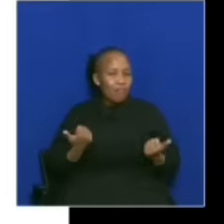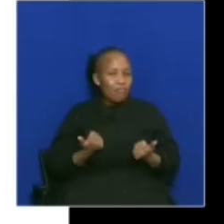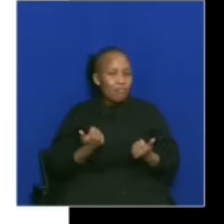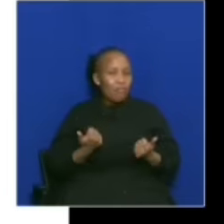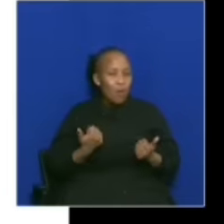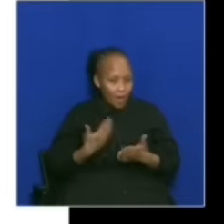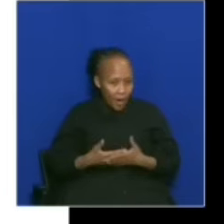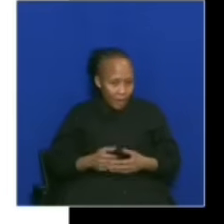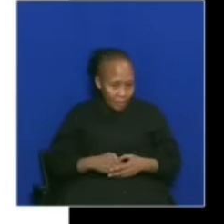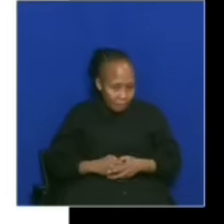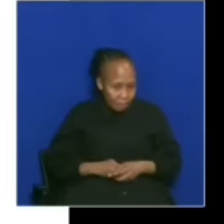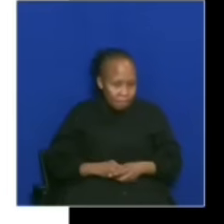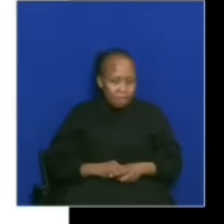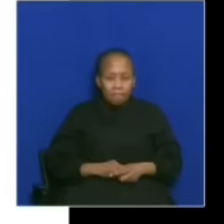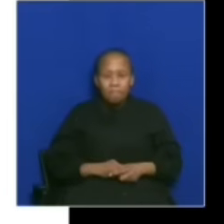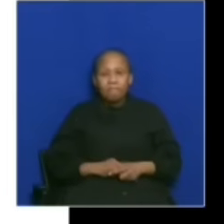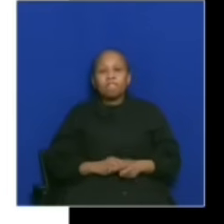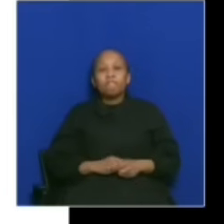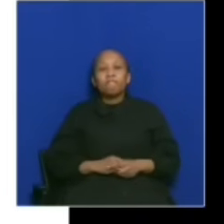Now,